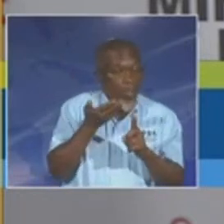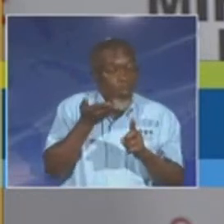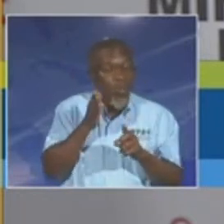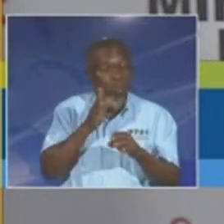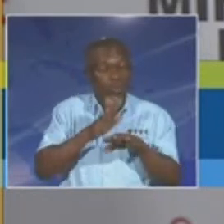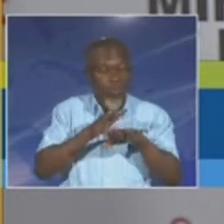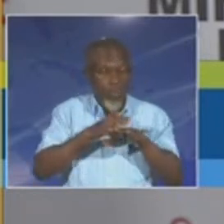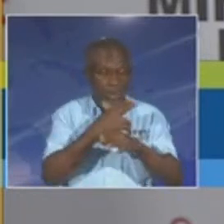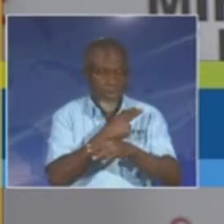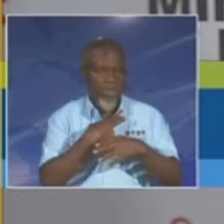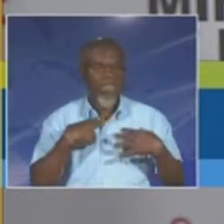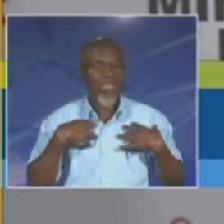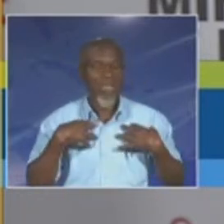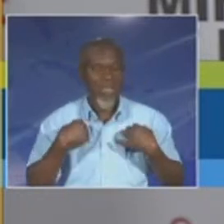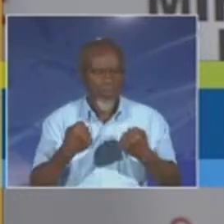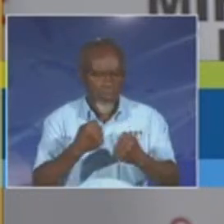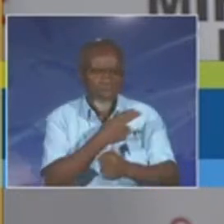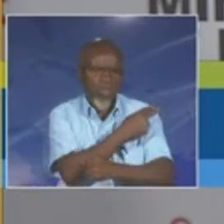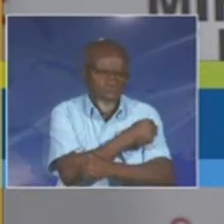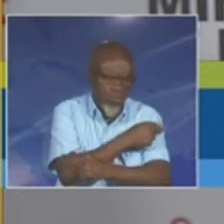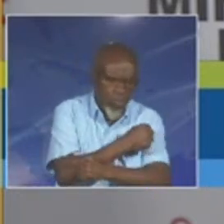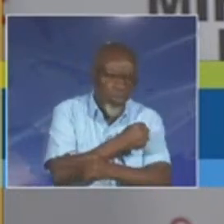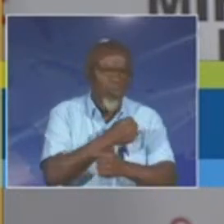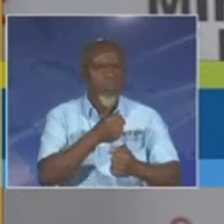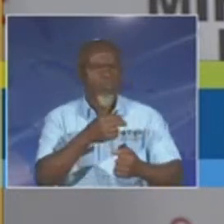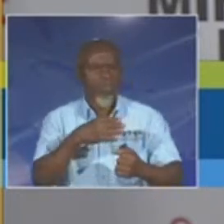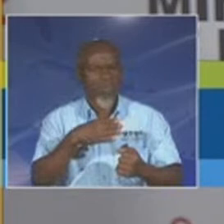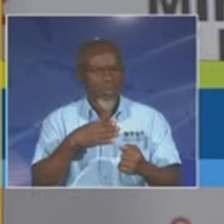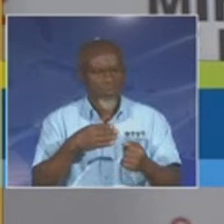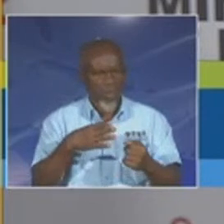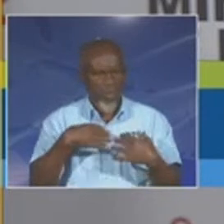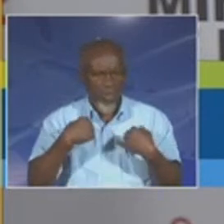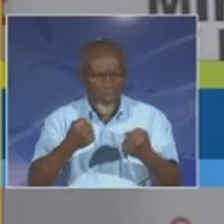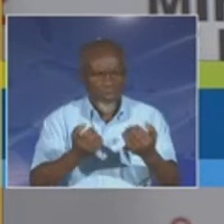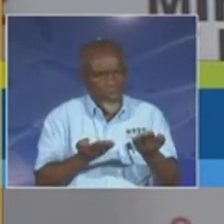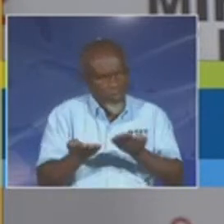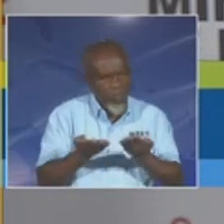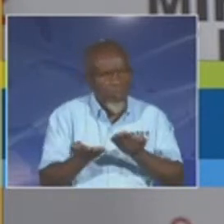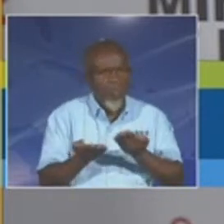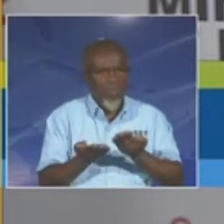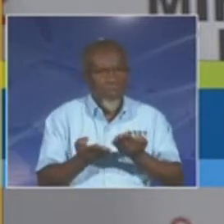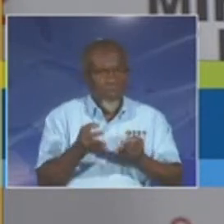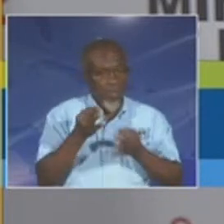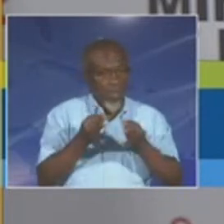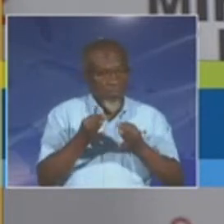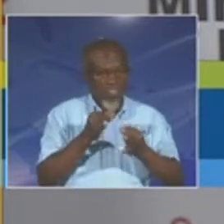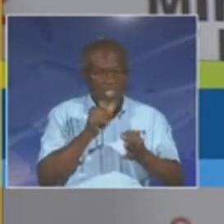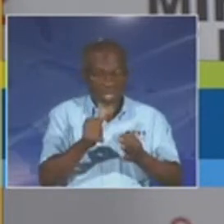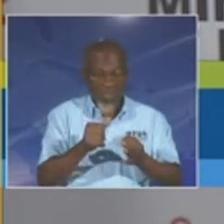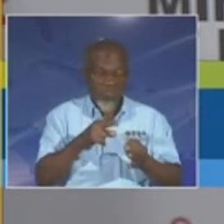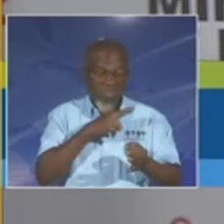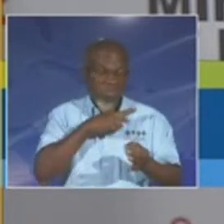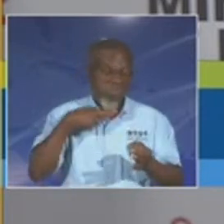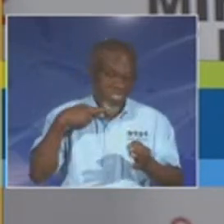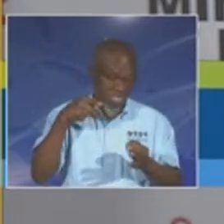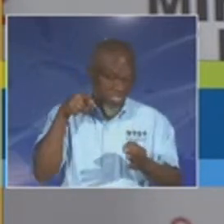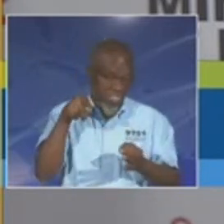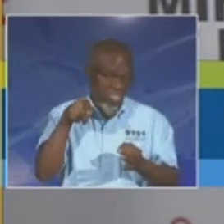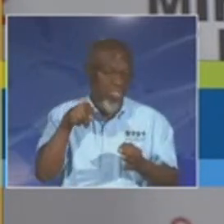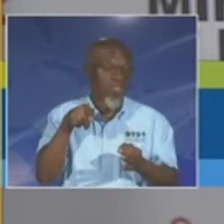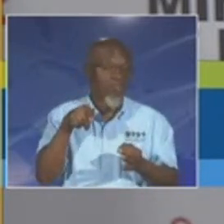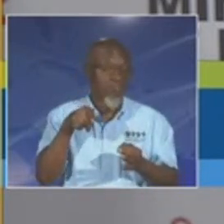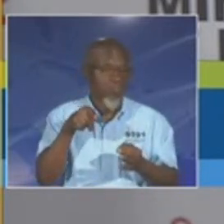when it is no longer a major threat to the health services of the country, we can begin to feel a bit of